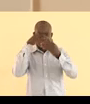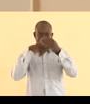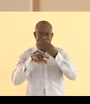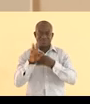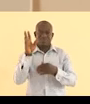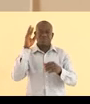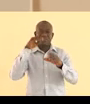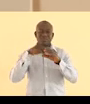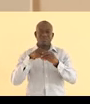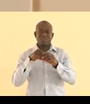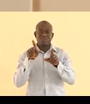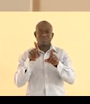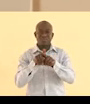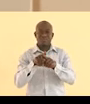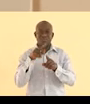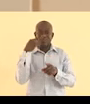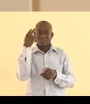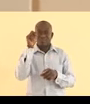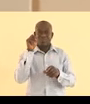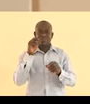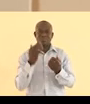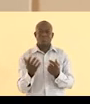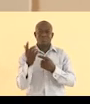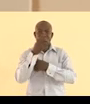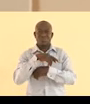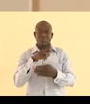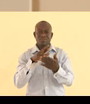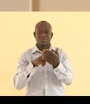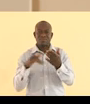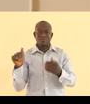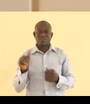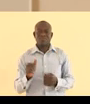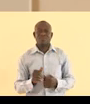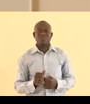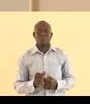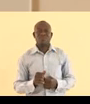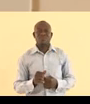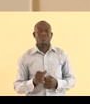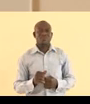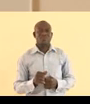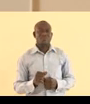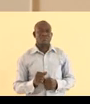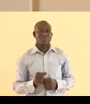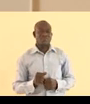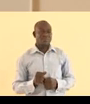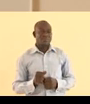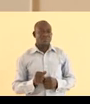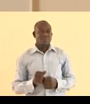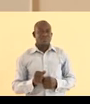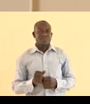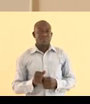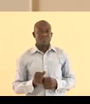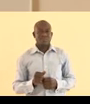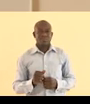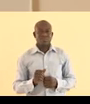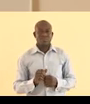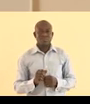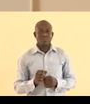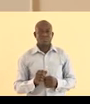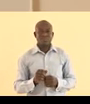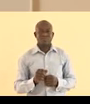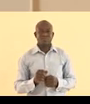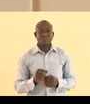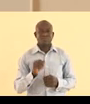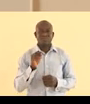readings? In today's readings, in actual fact, we have a classical role taught